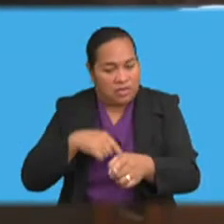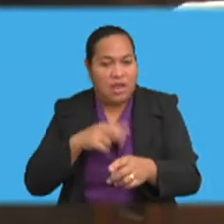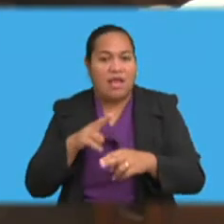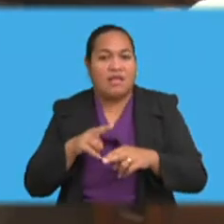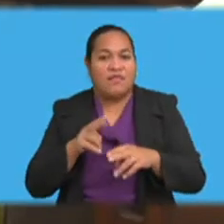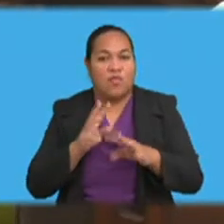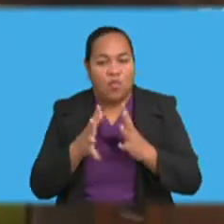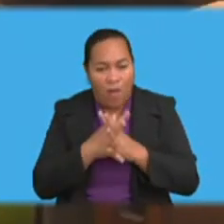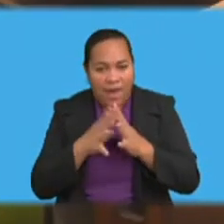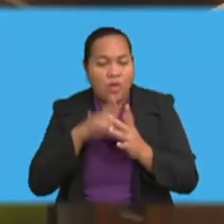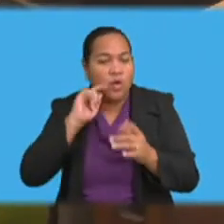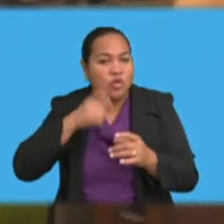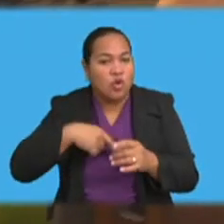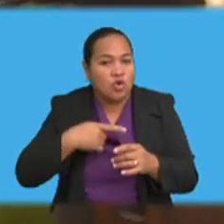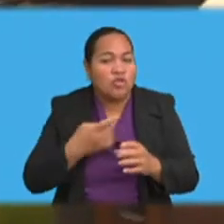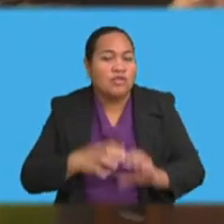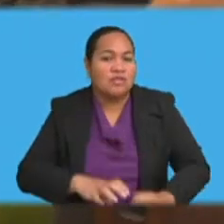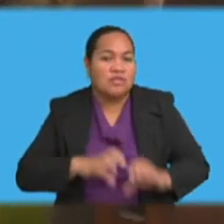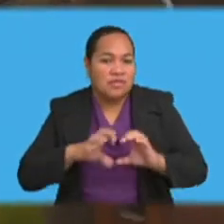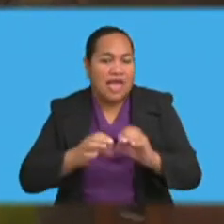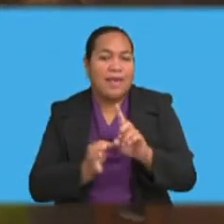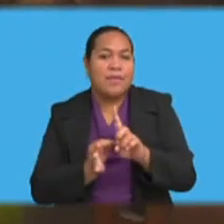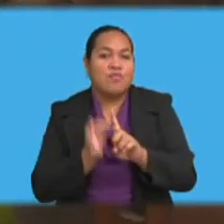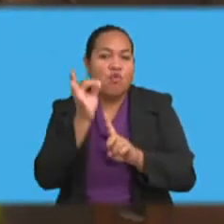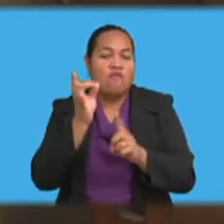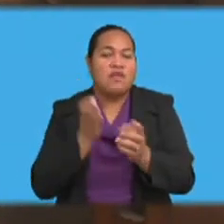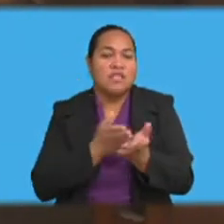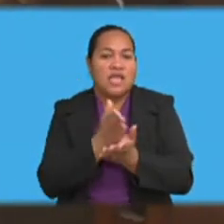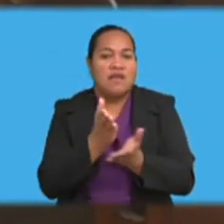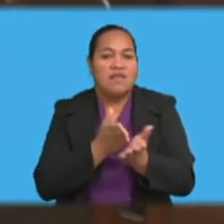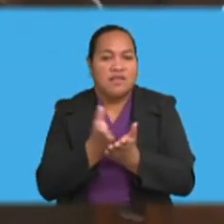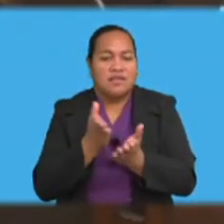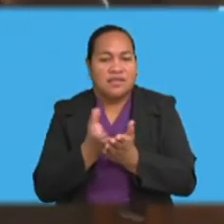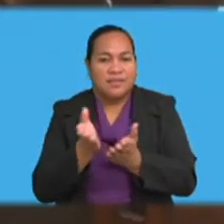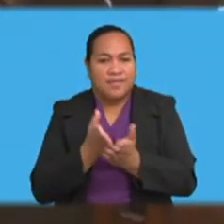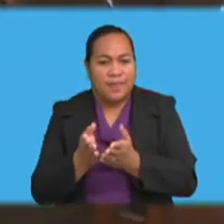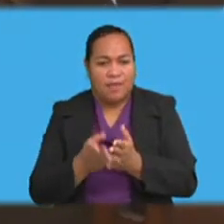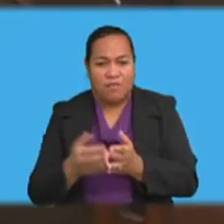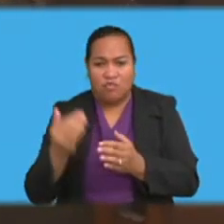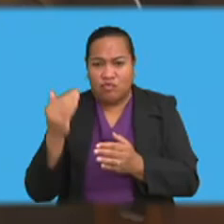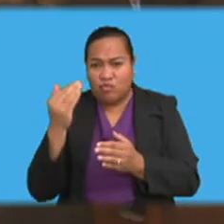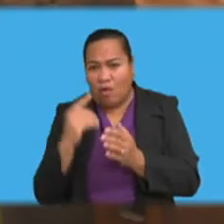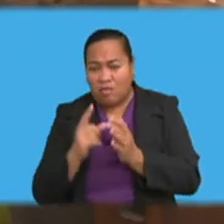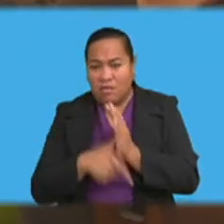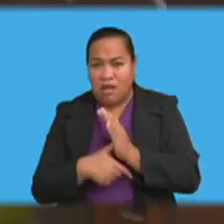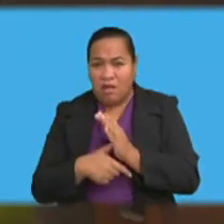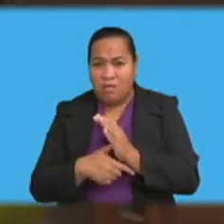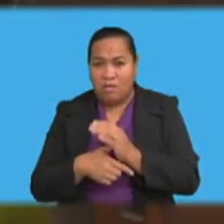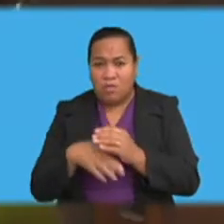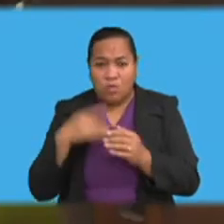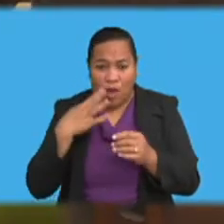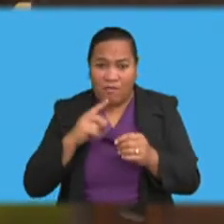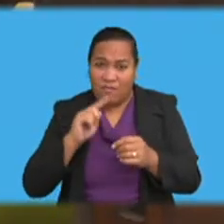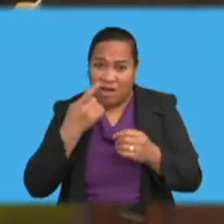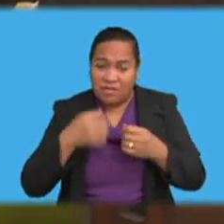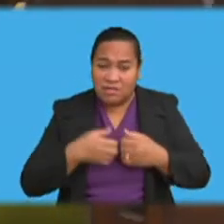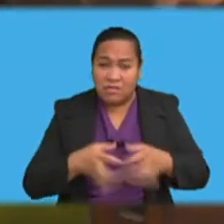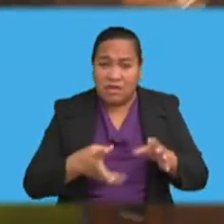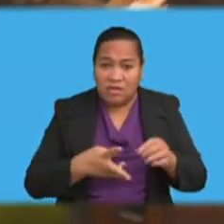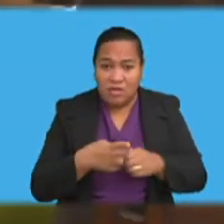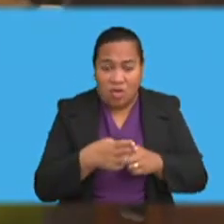these investments and improve its service delivery. In a short span of time, Madam Speaker, since the launch of the service in December last